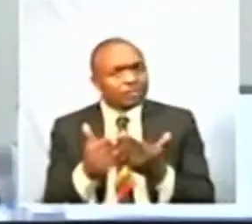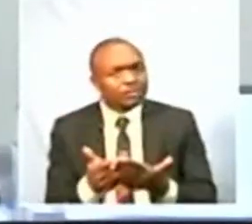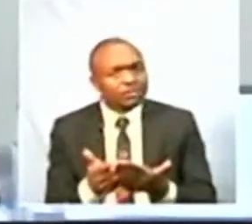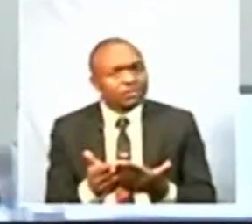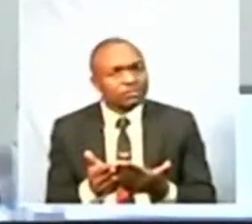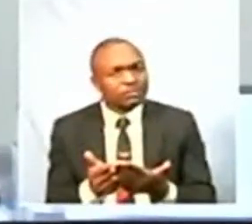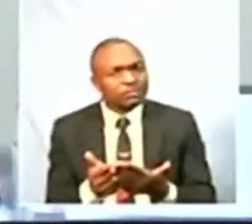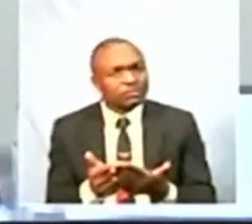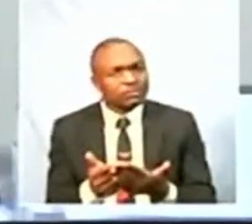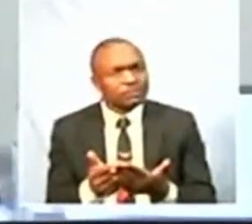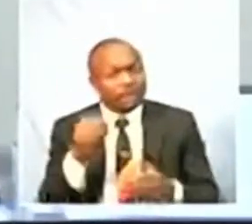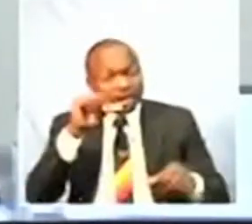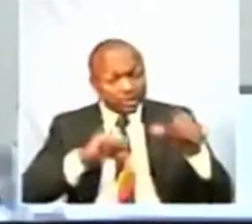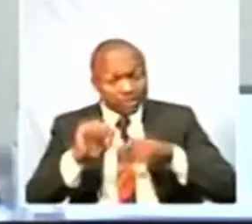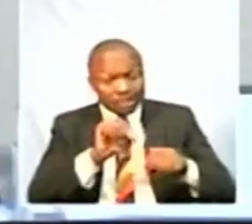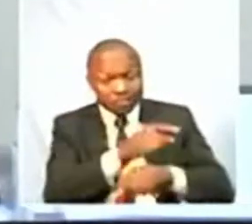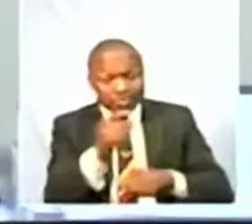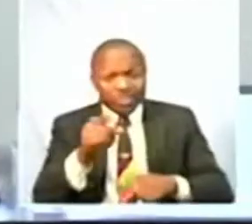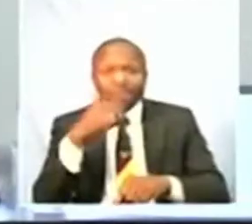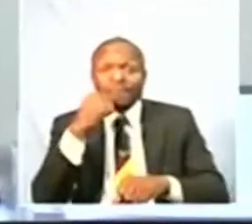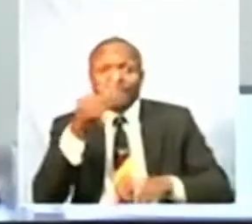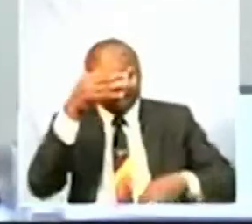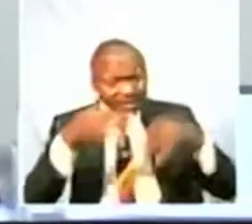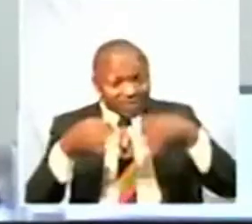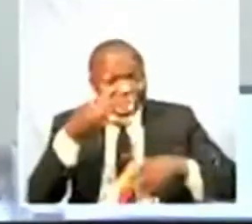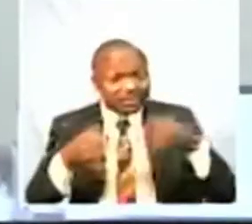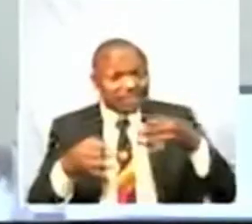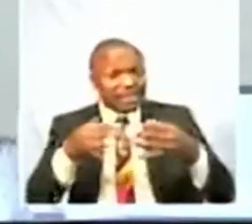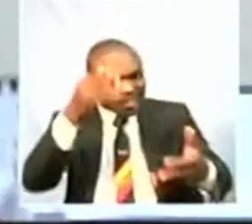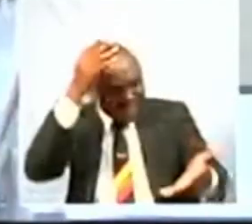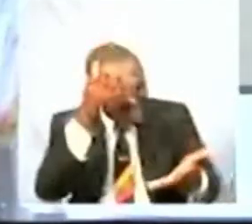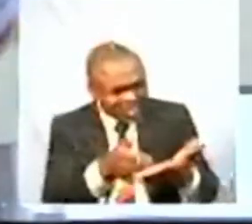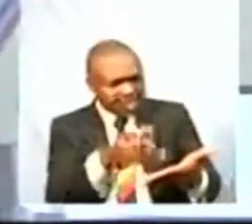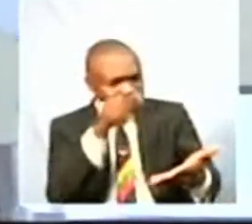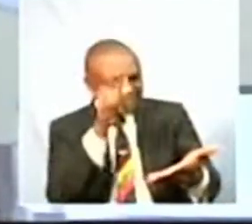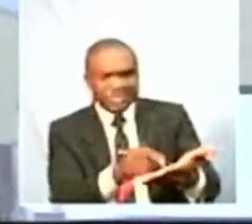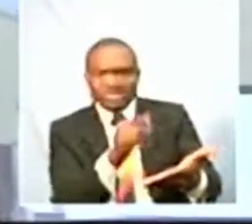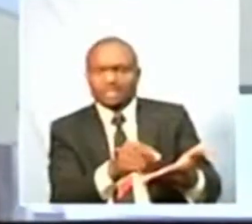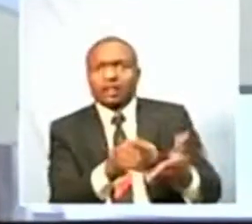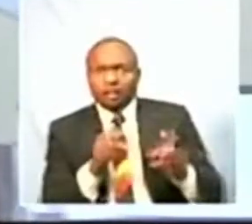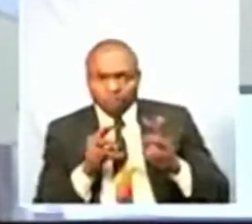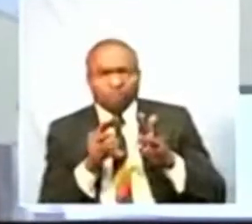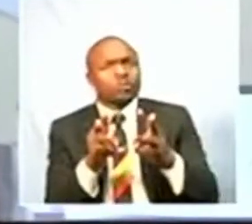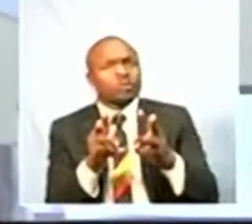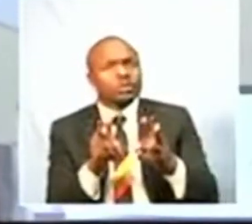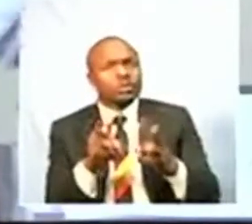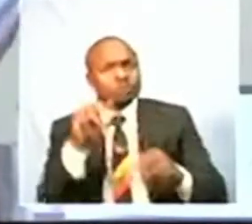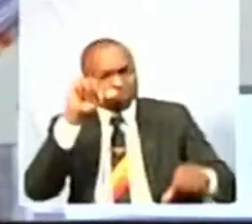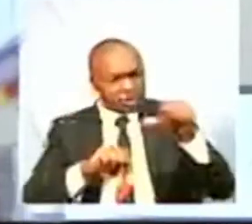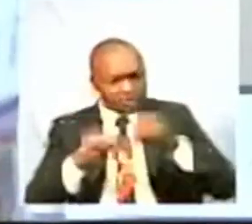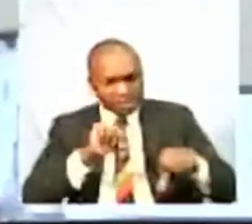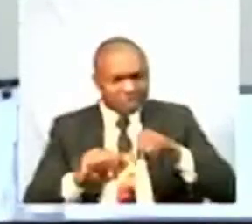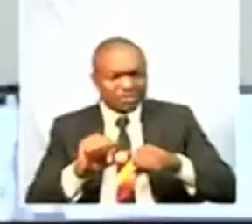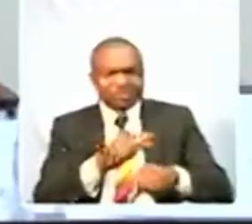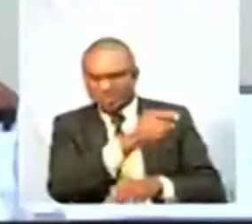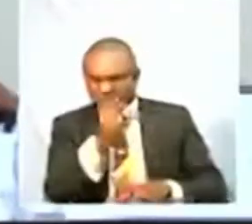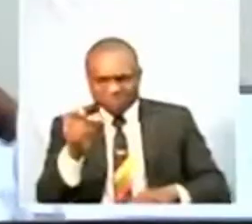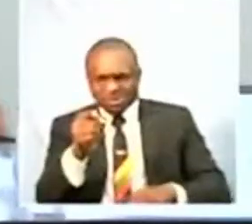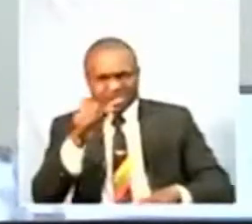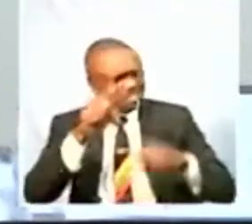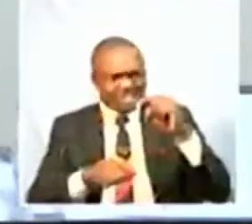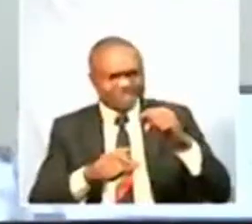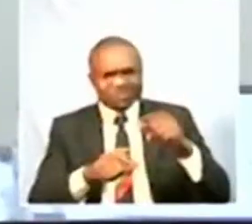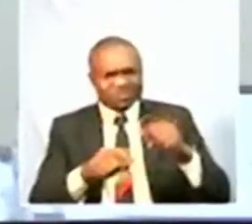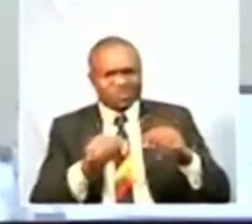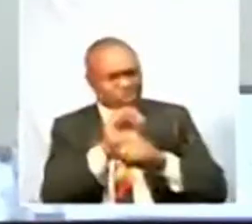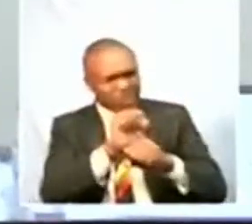we assess you? I always say that if this is the major assessment too, most of you cannot be